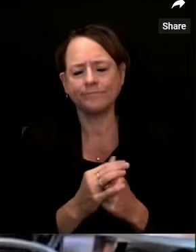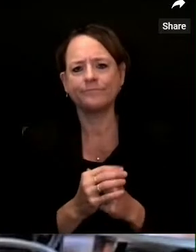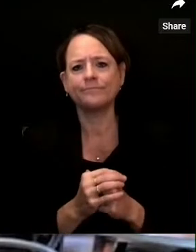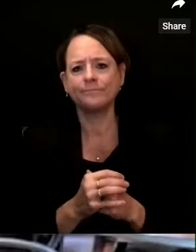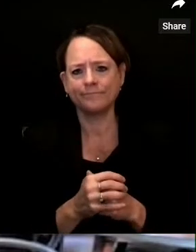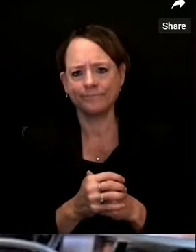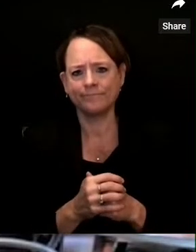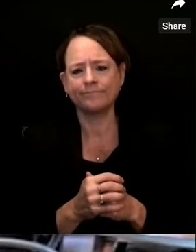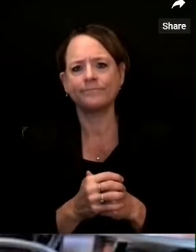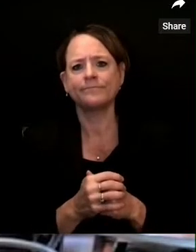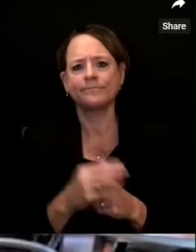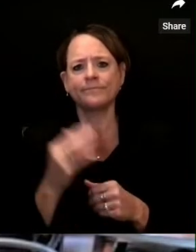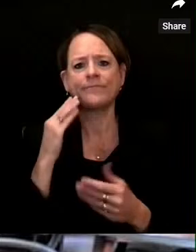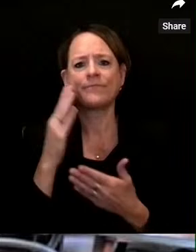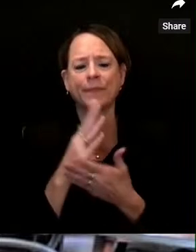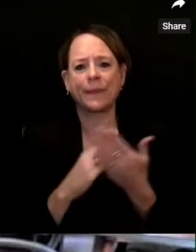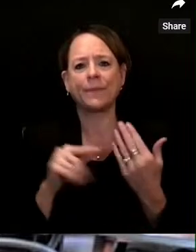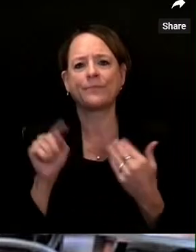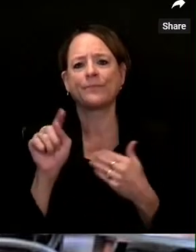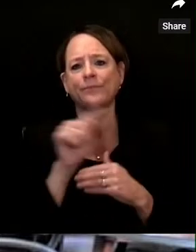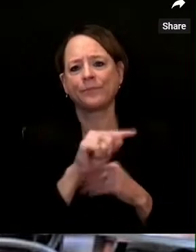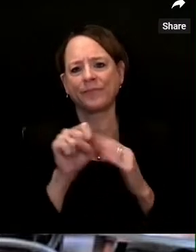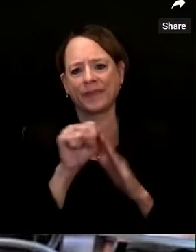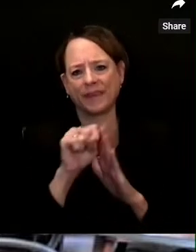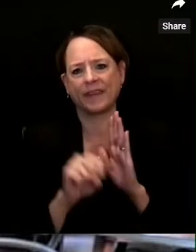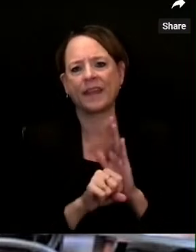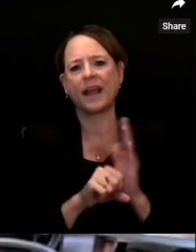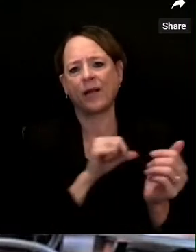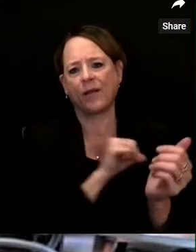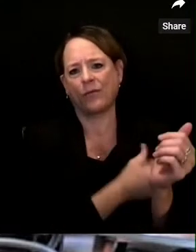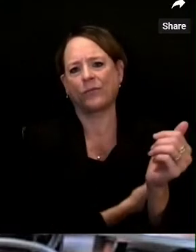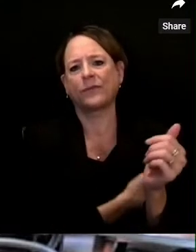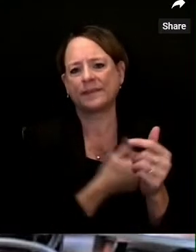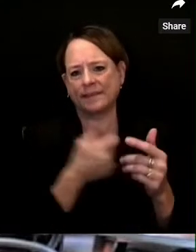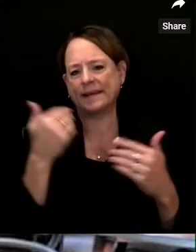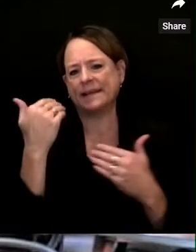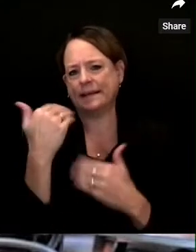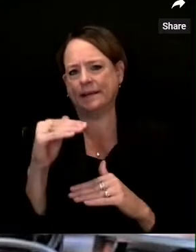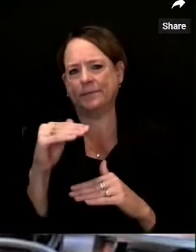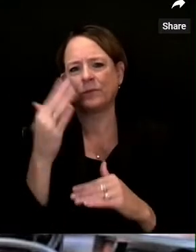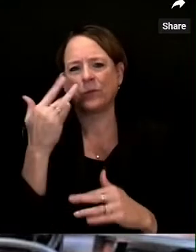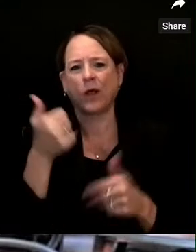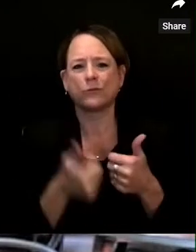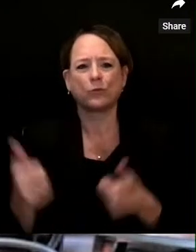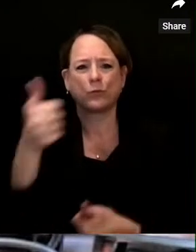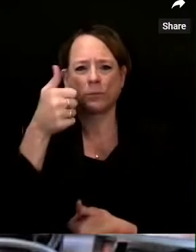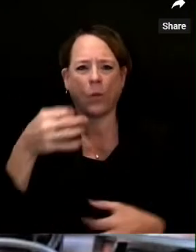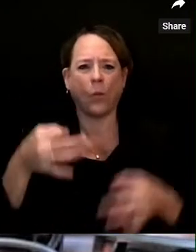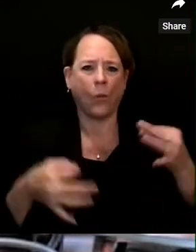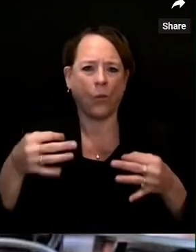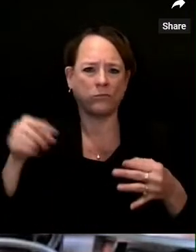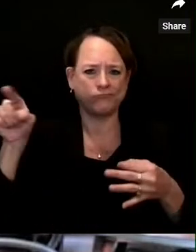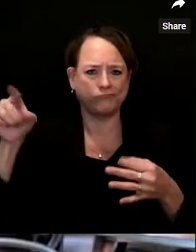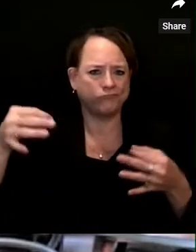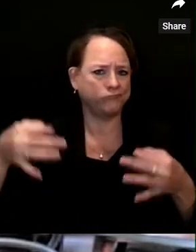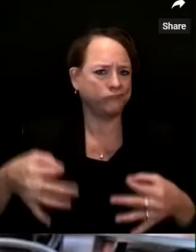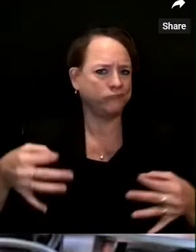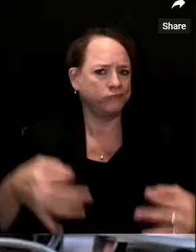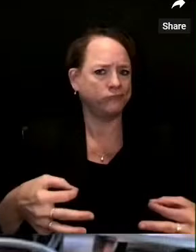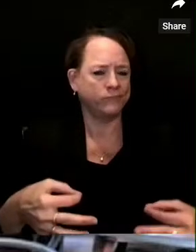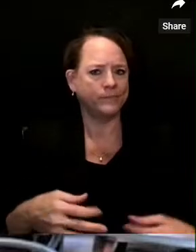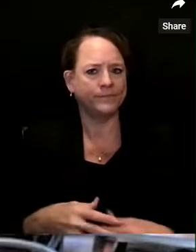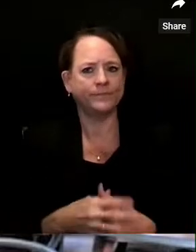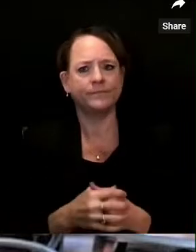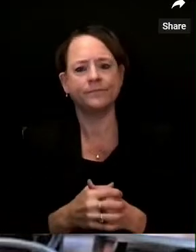decisions of the last year or so. What's also true is that we have a lot of really hard work being done across our